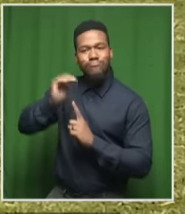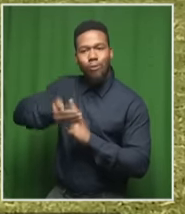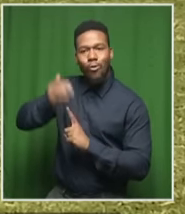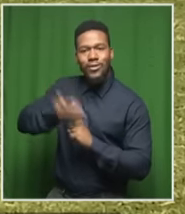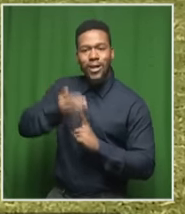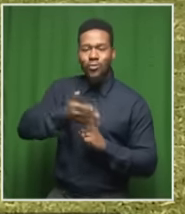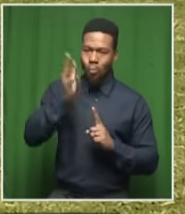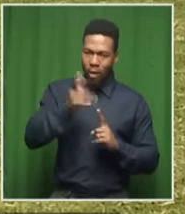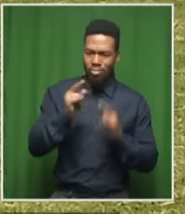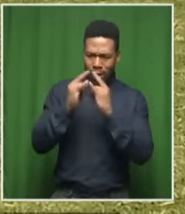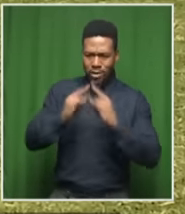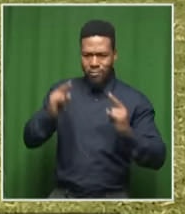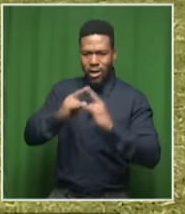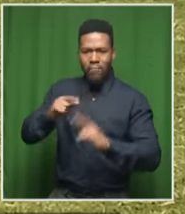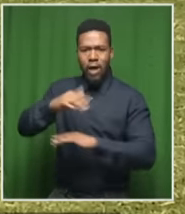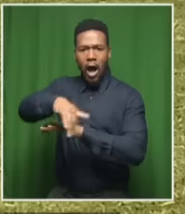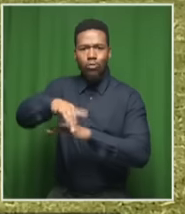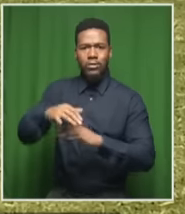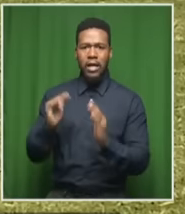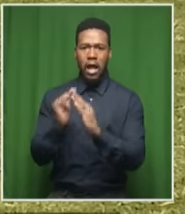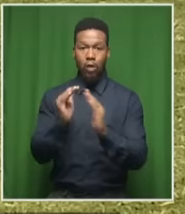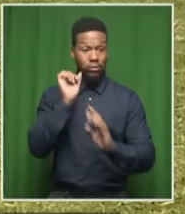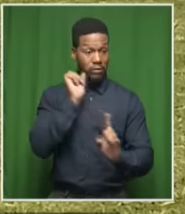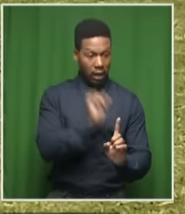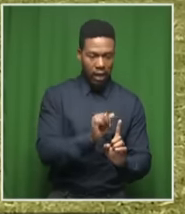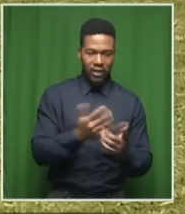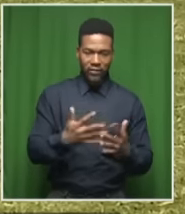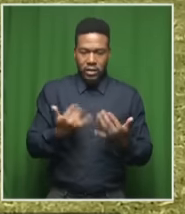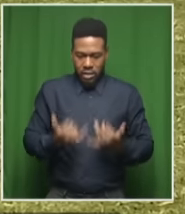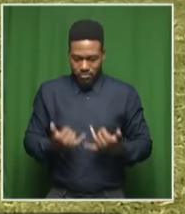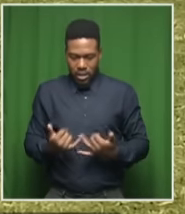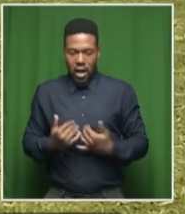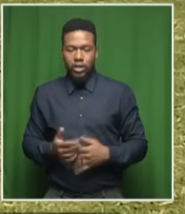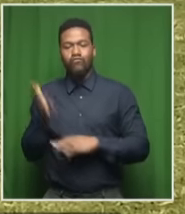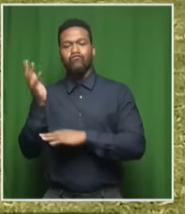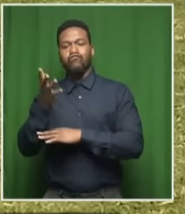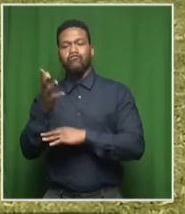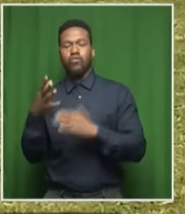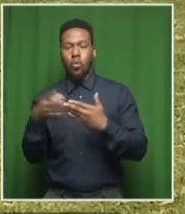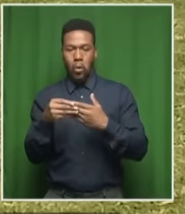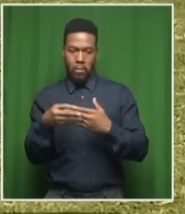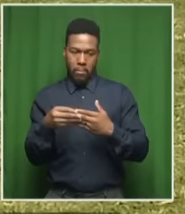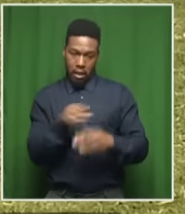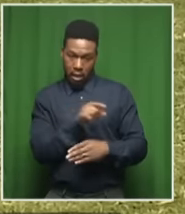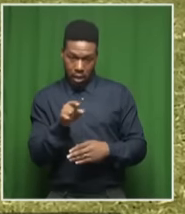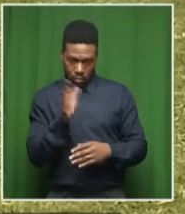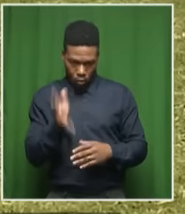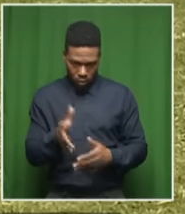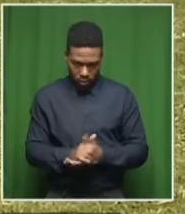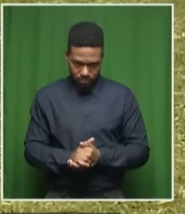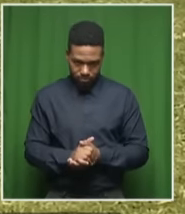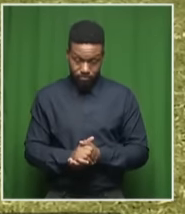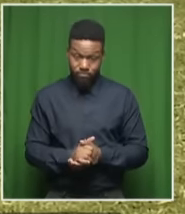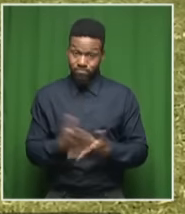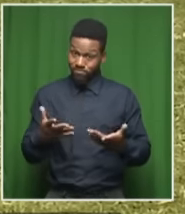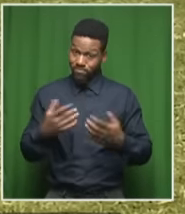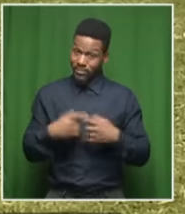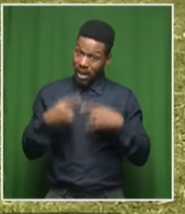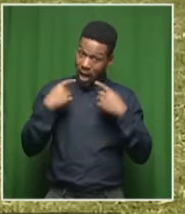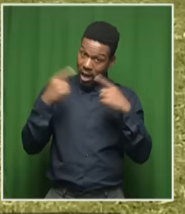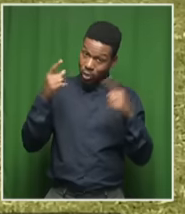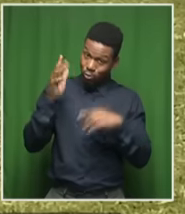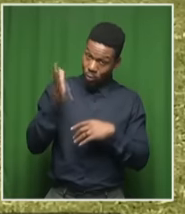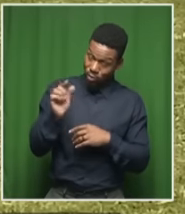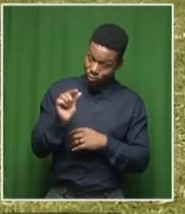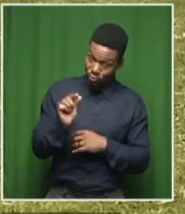so he will be addressing those members today. As to his announcement today, I mean, he has been head of